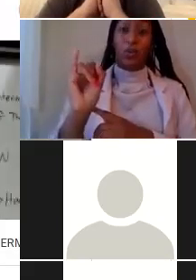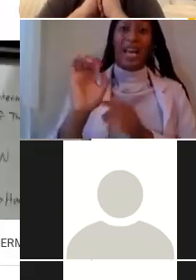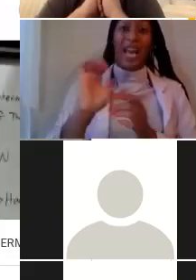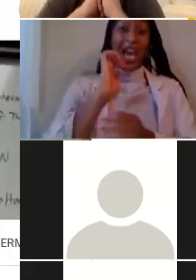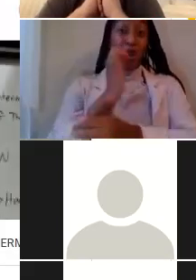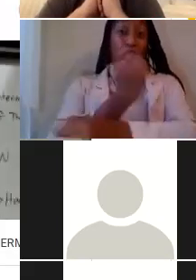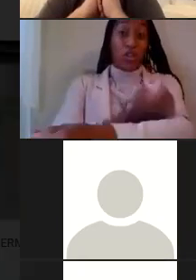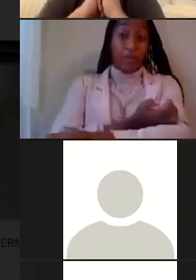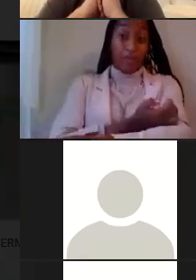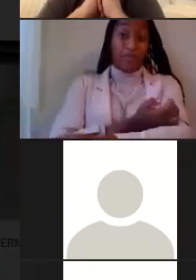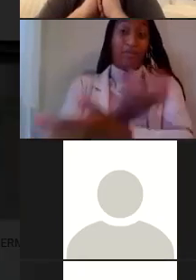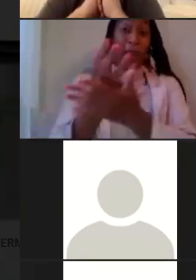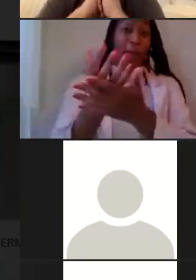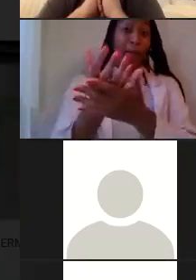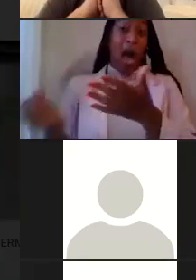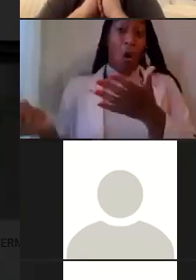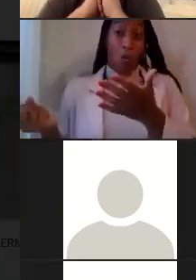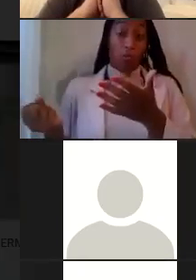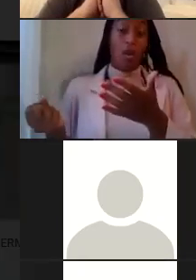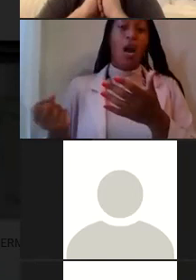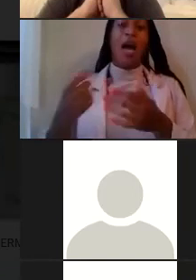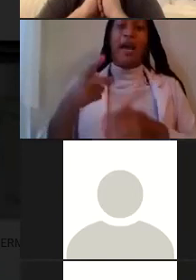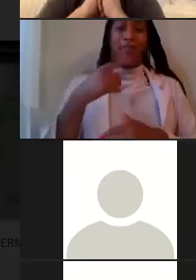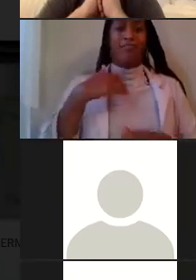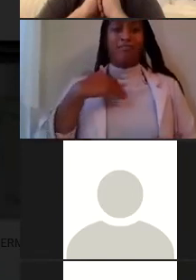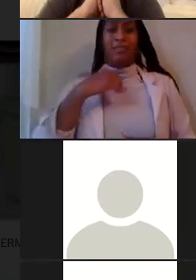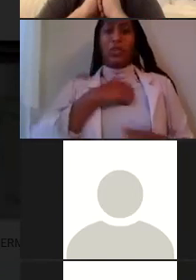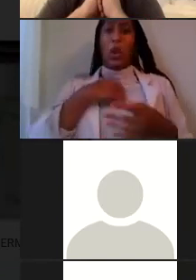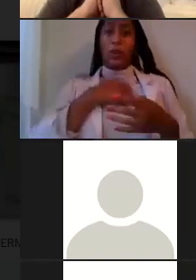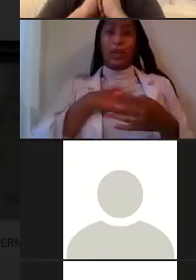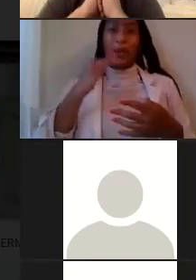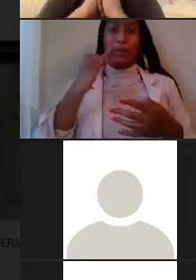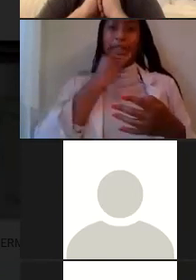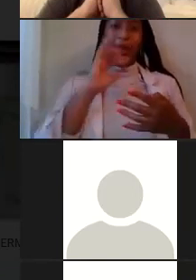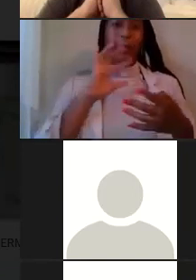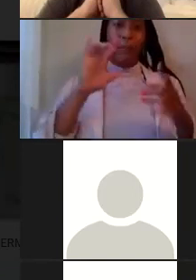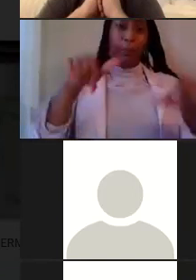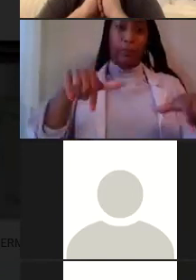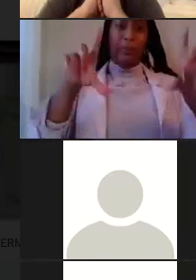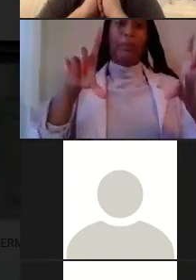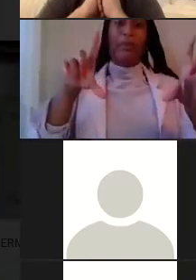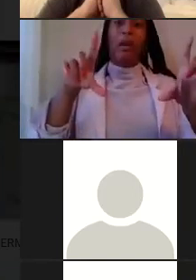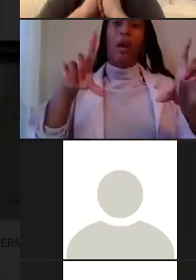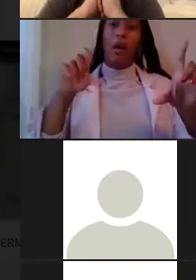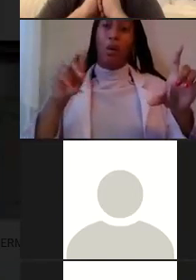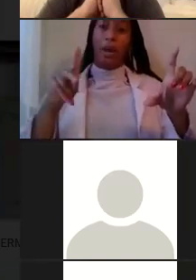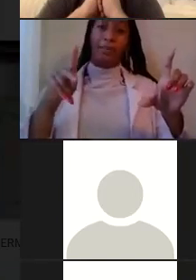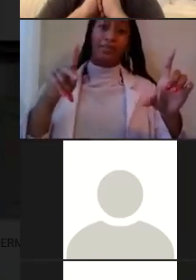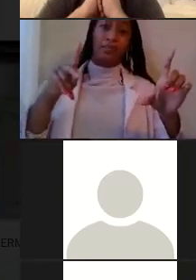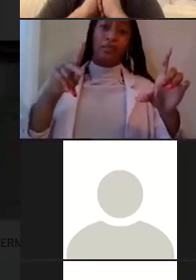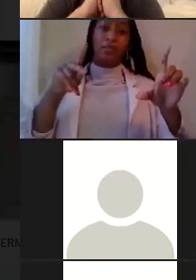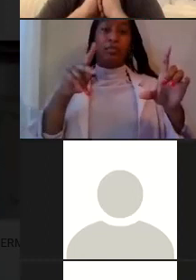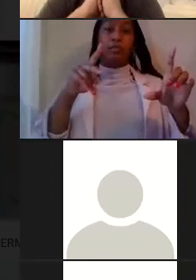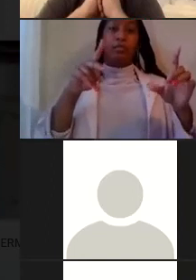oh, sorry, I mean to do that. My bad. I was trying to scroll. There we go.